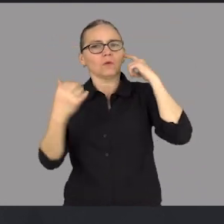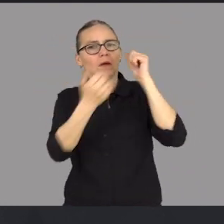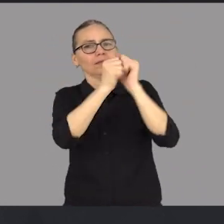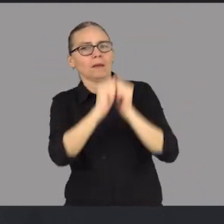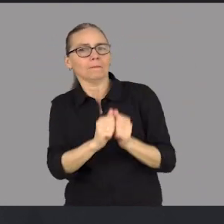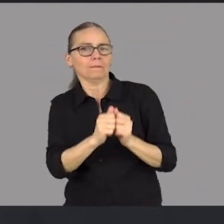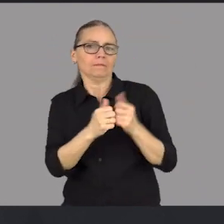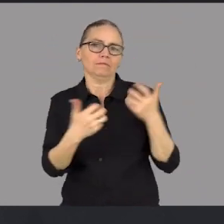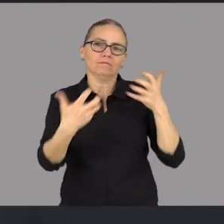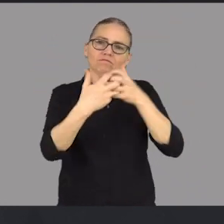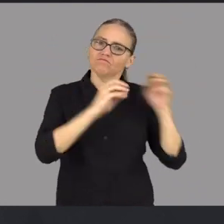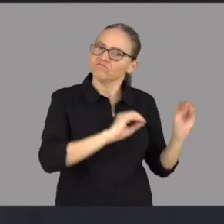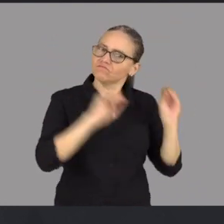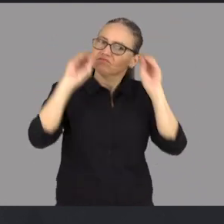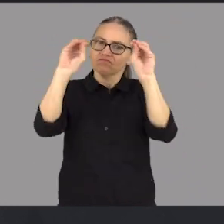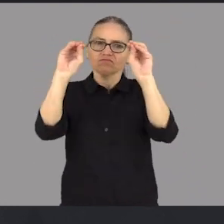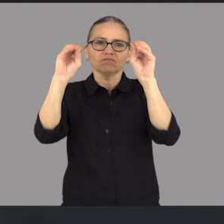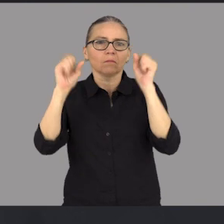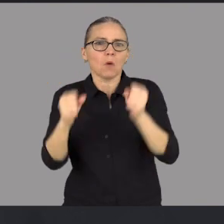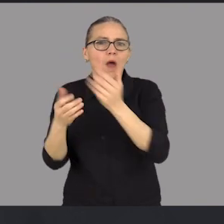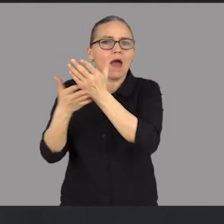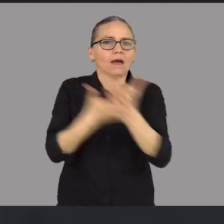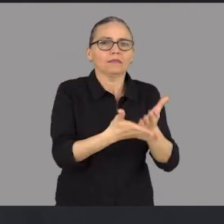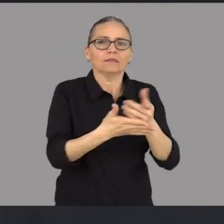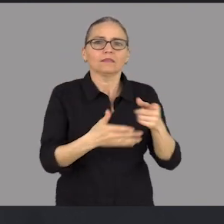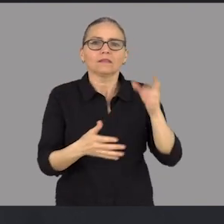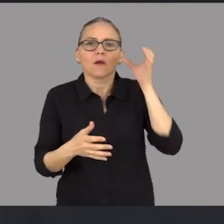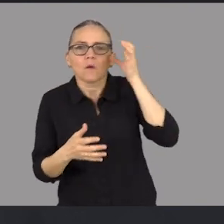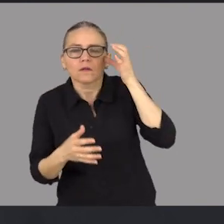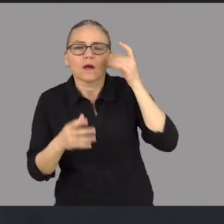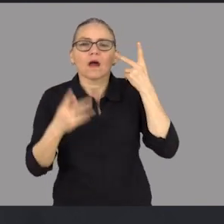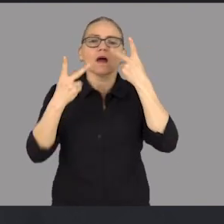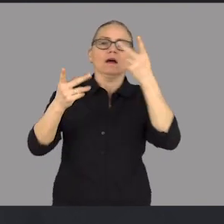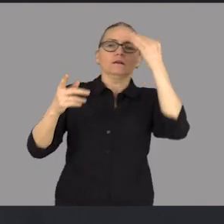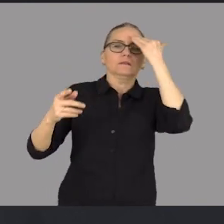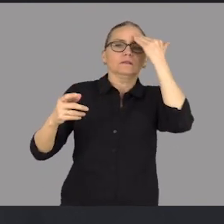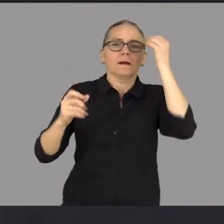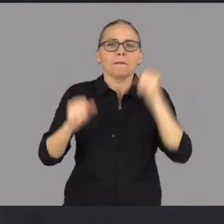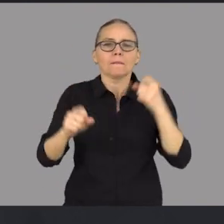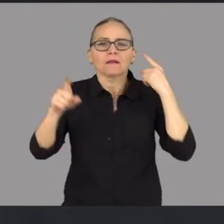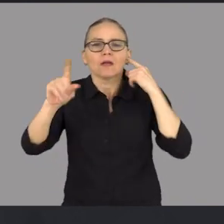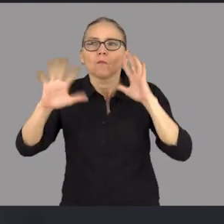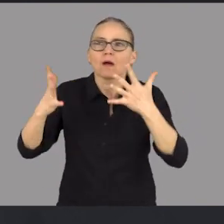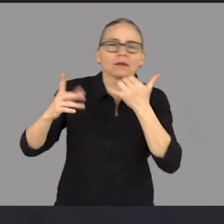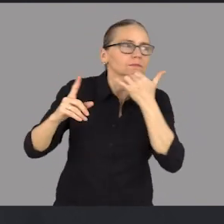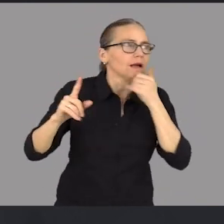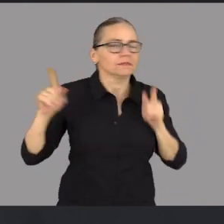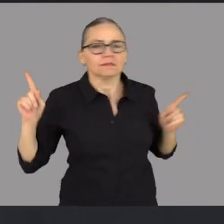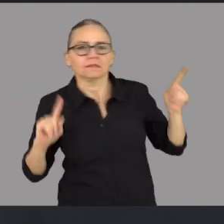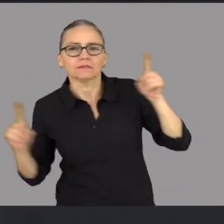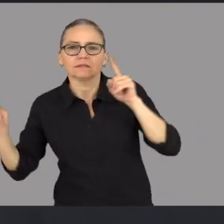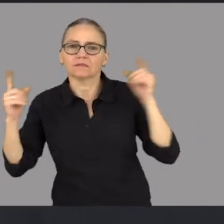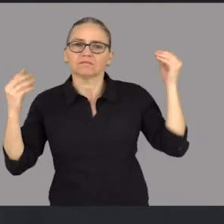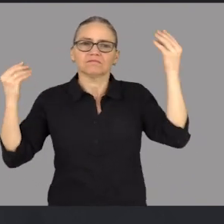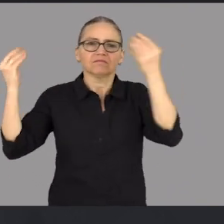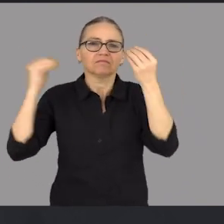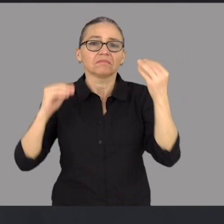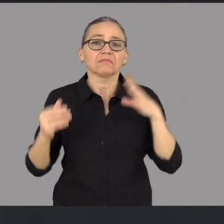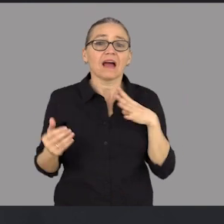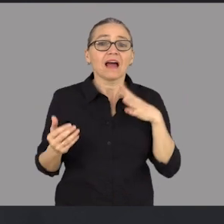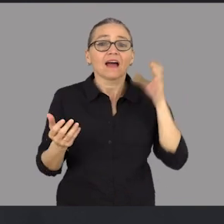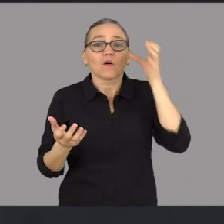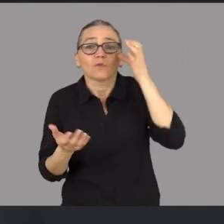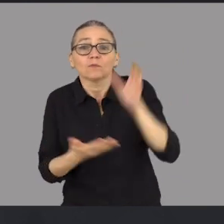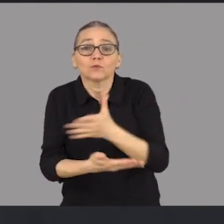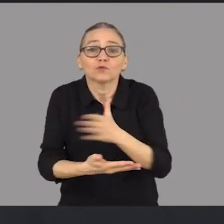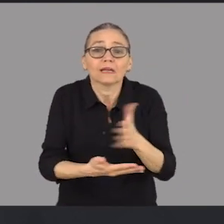earbud. And so she can still hear what's going on around her, but she plays some calming music, and it really helps her to kind of settle